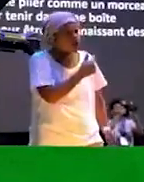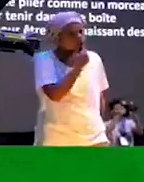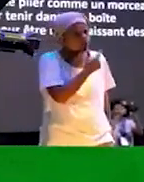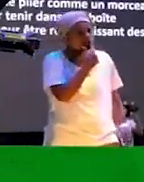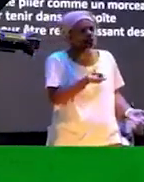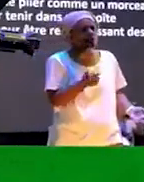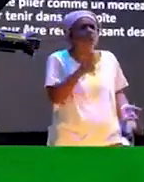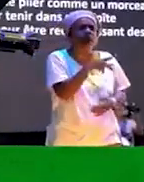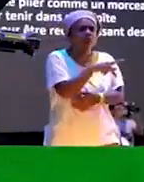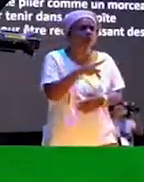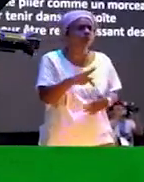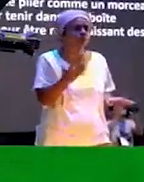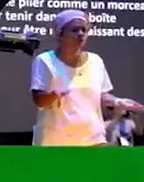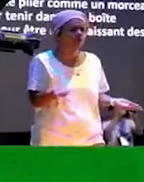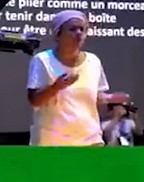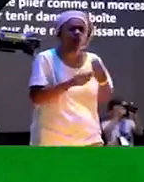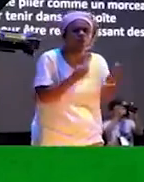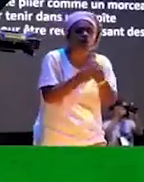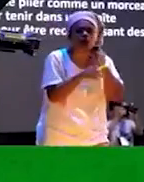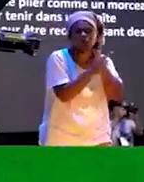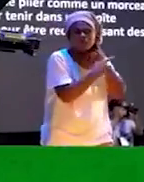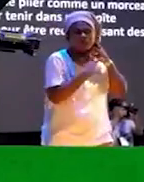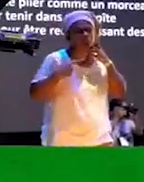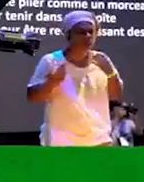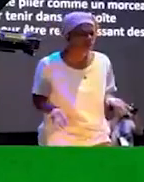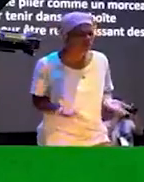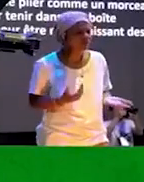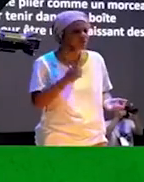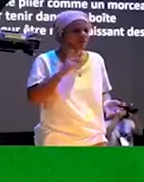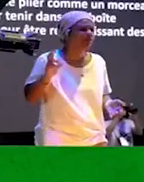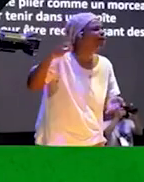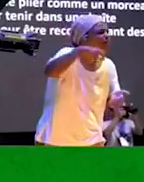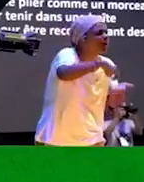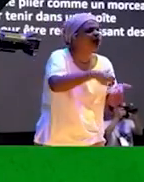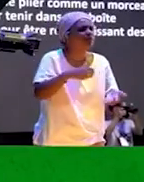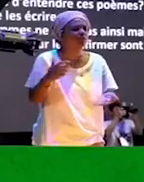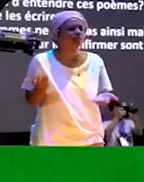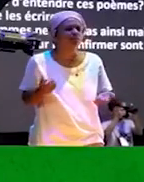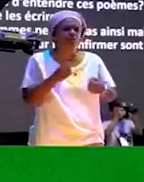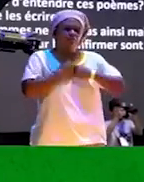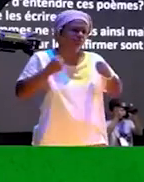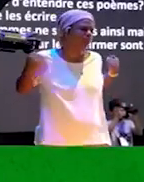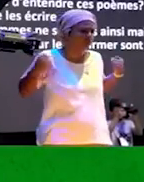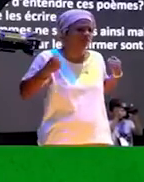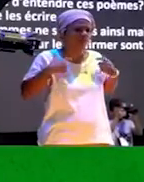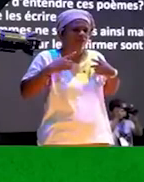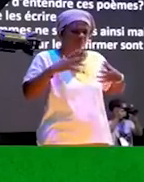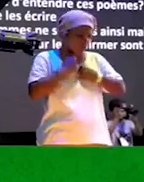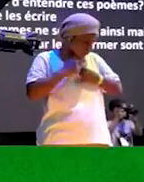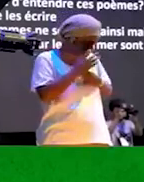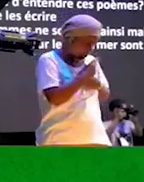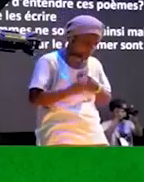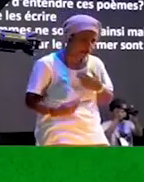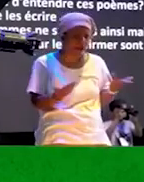fold myself like a piece of cloth, small enough to fit into a box, dark enough to be thankful for flickers. Are you tired of hearing these poems? I am tired